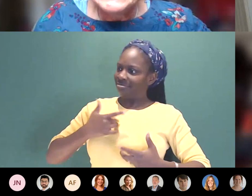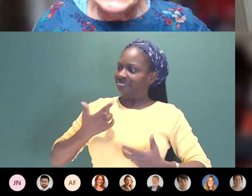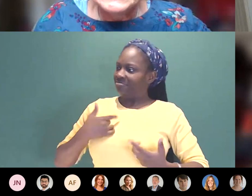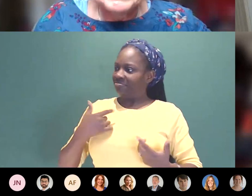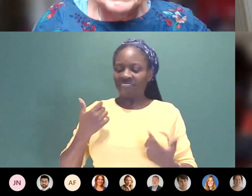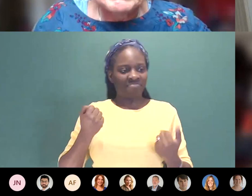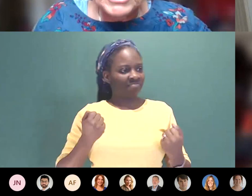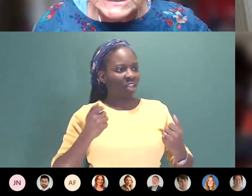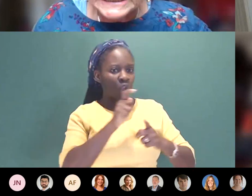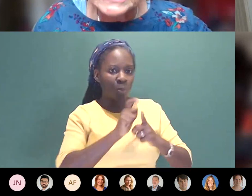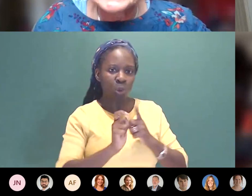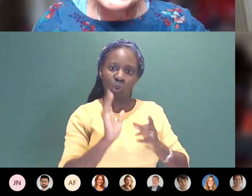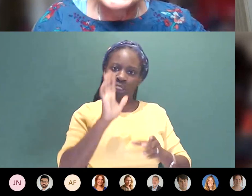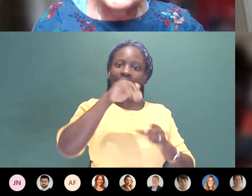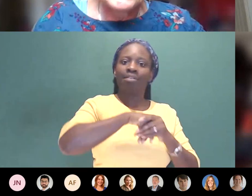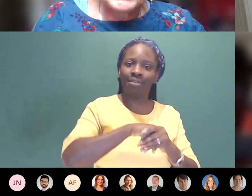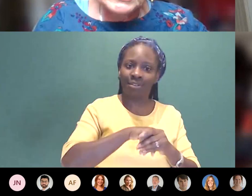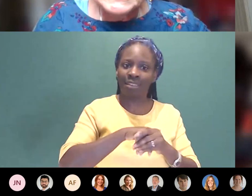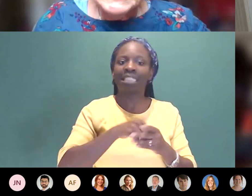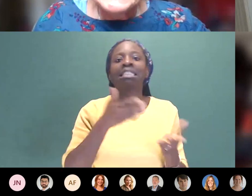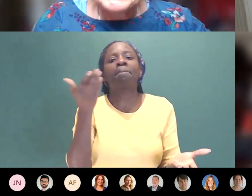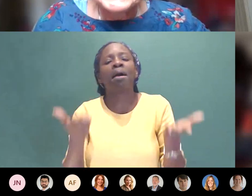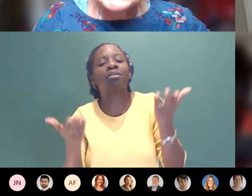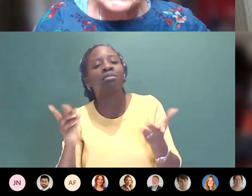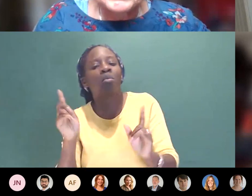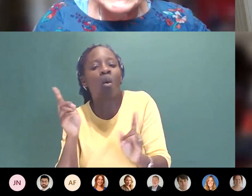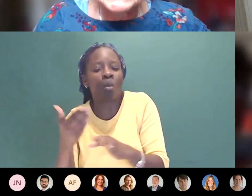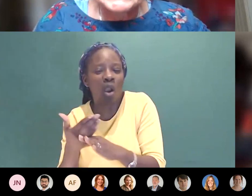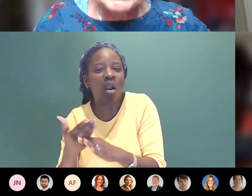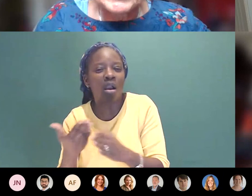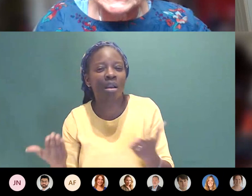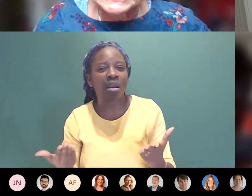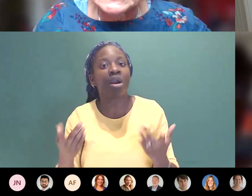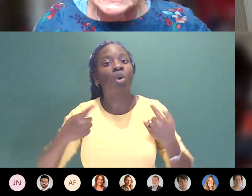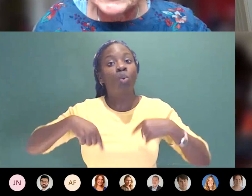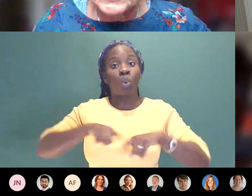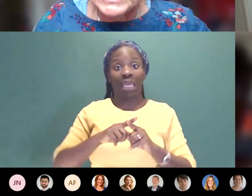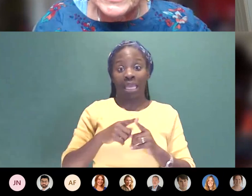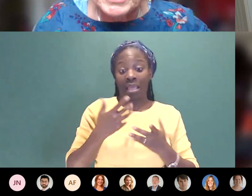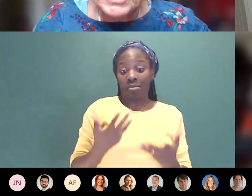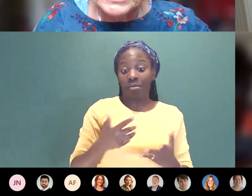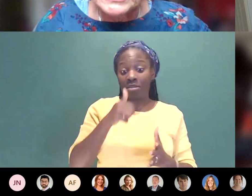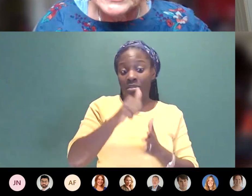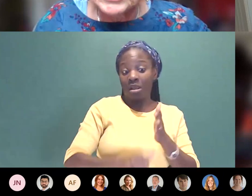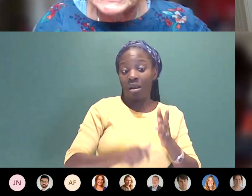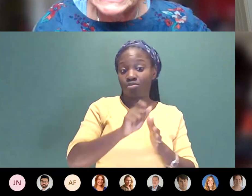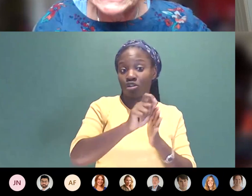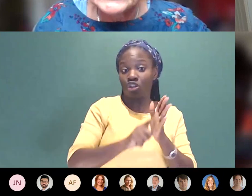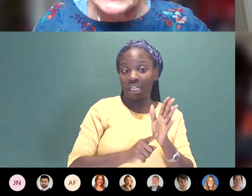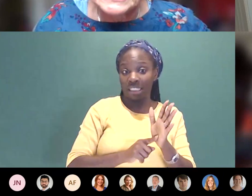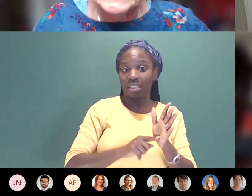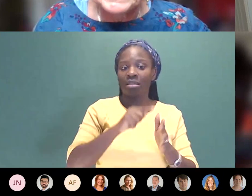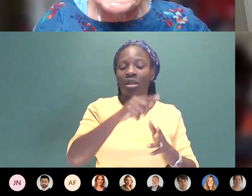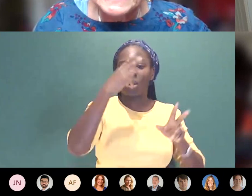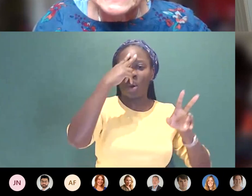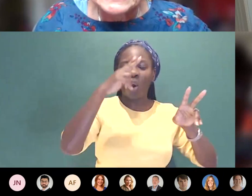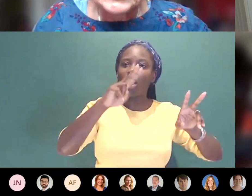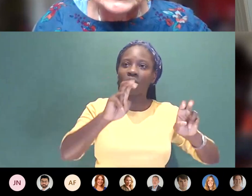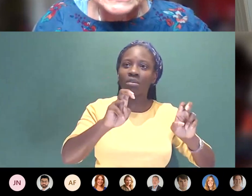community, mostly, depending on the work. So we're doing a project with other partners called